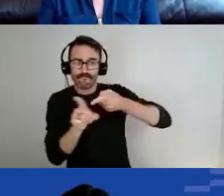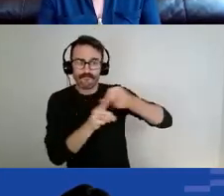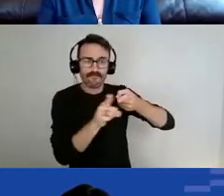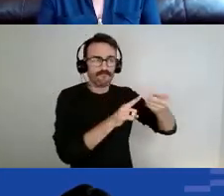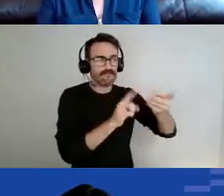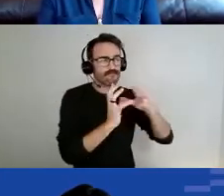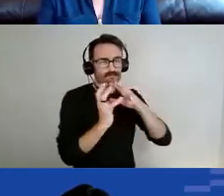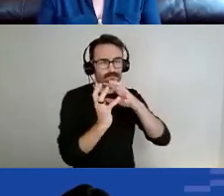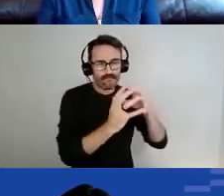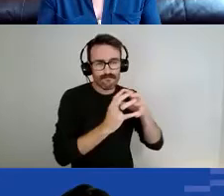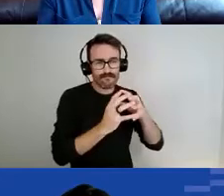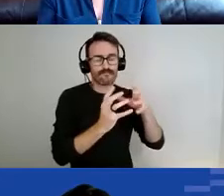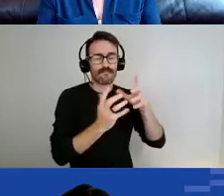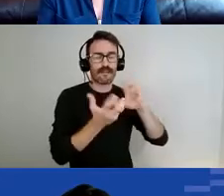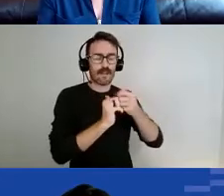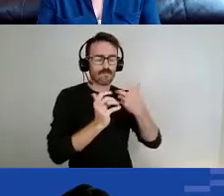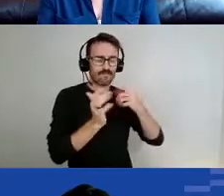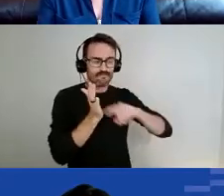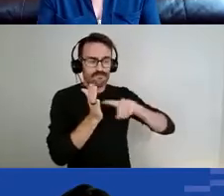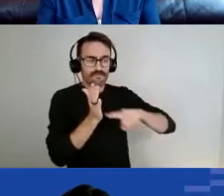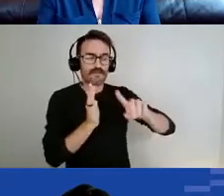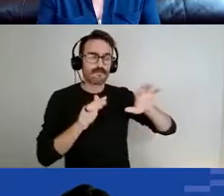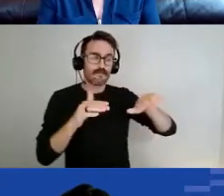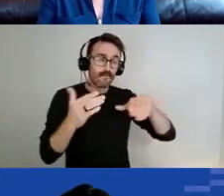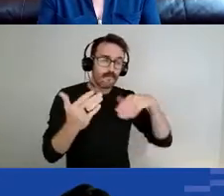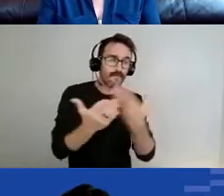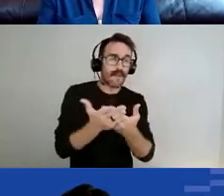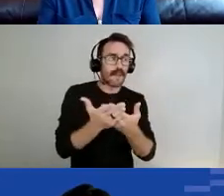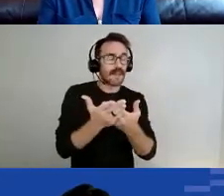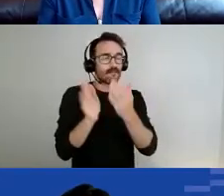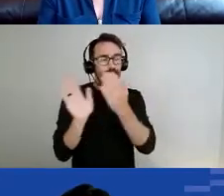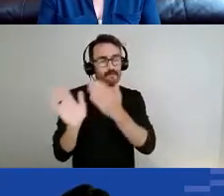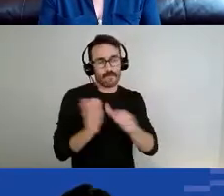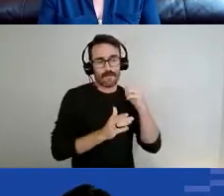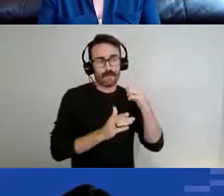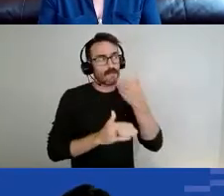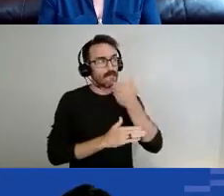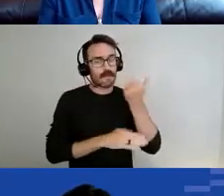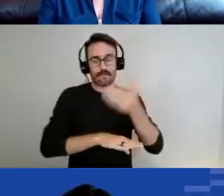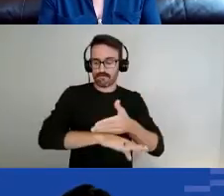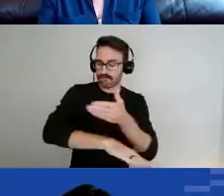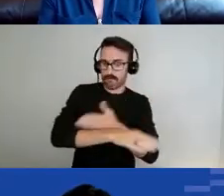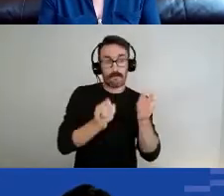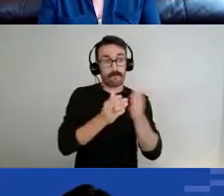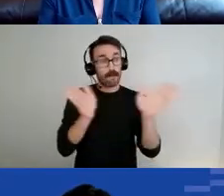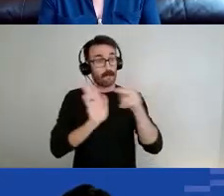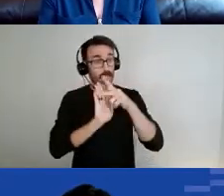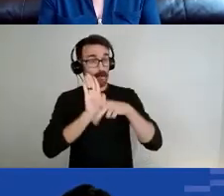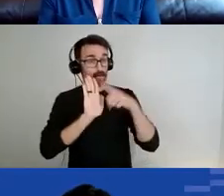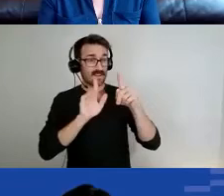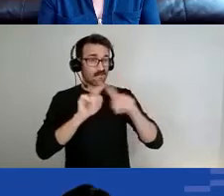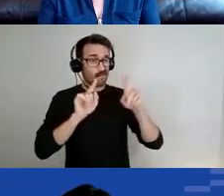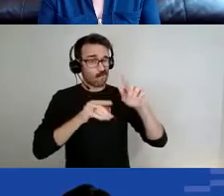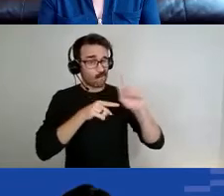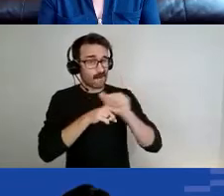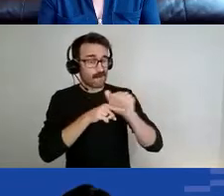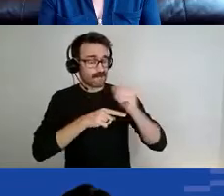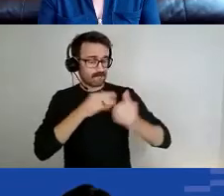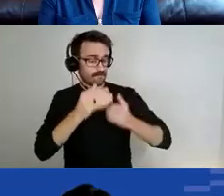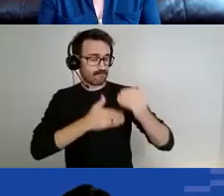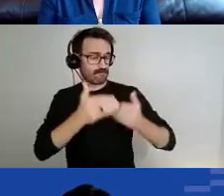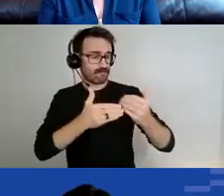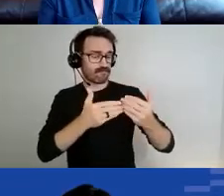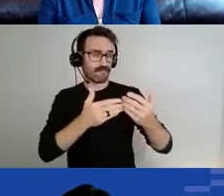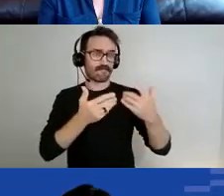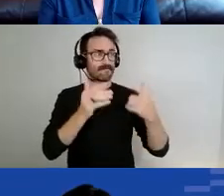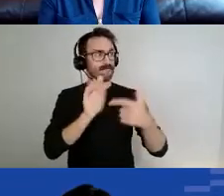action research to provide a blueprint for better public policy and practices needed to address multiple